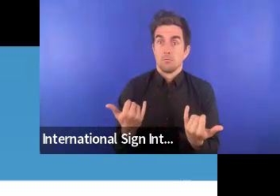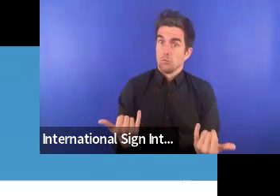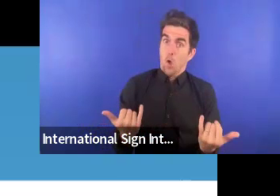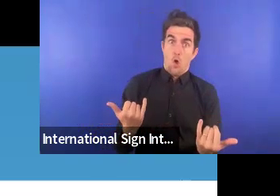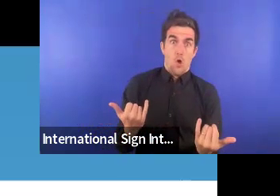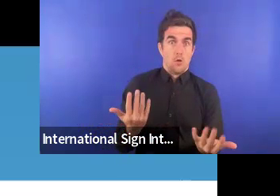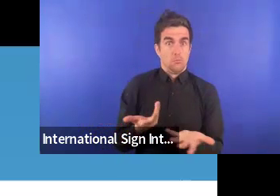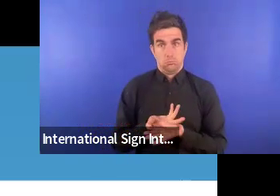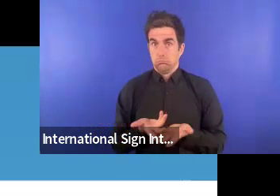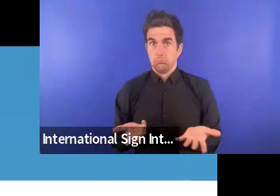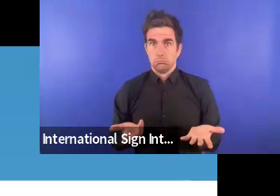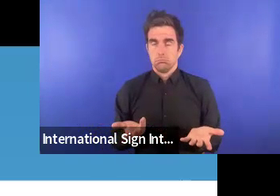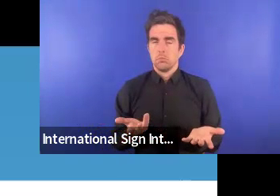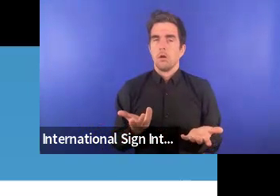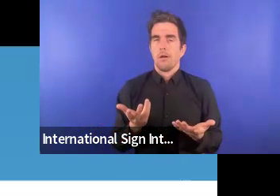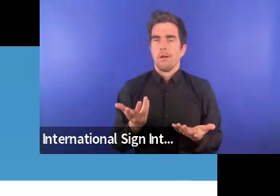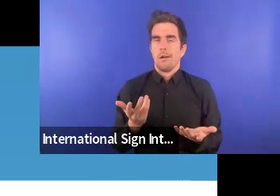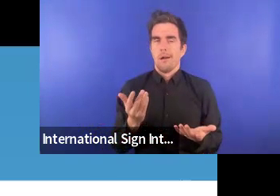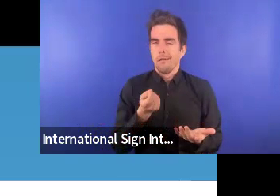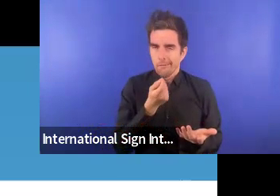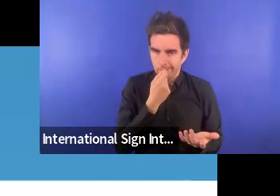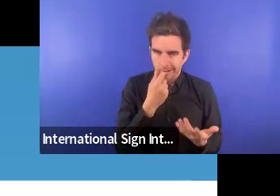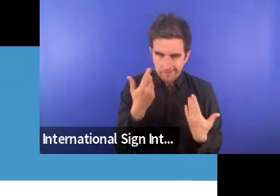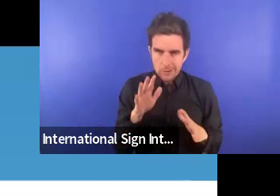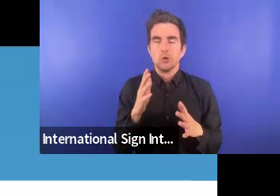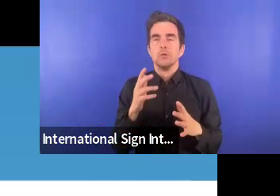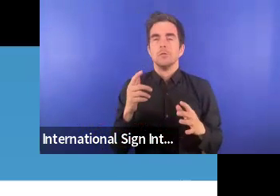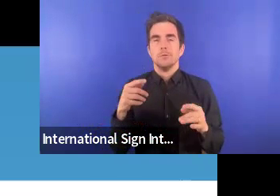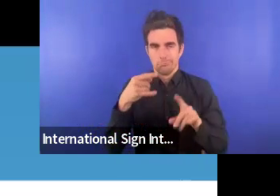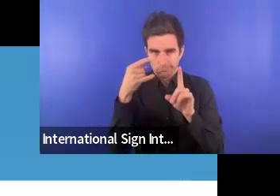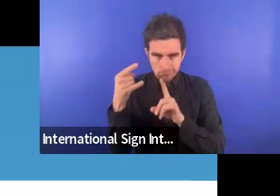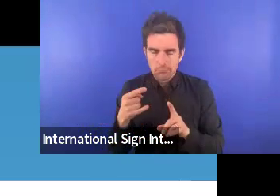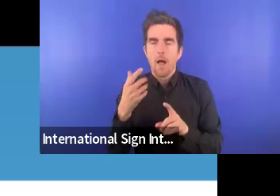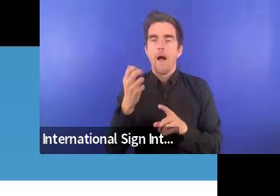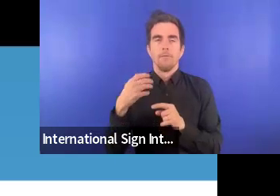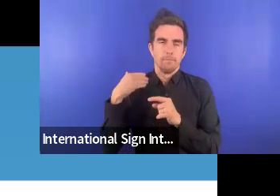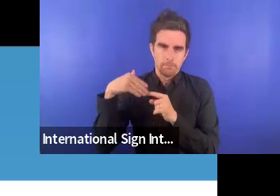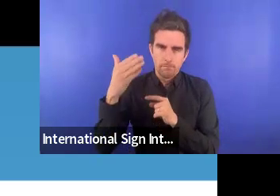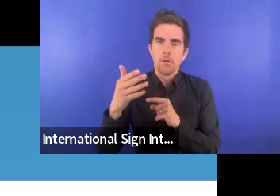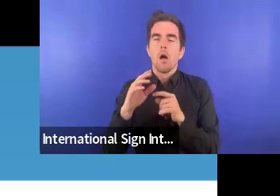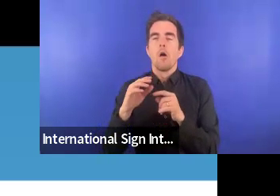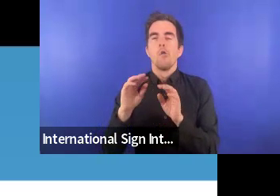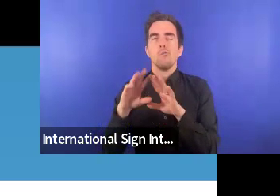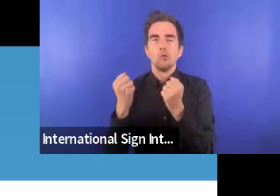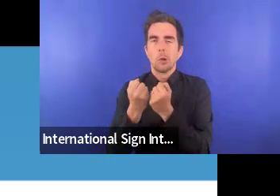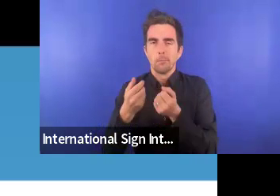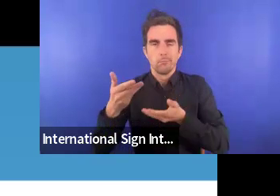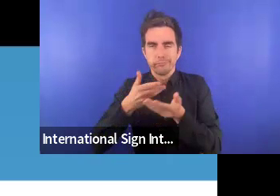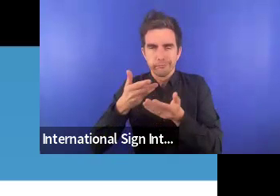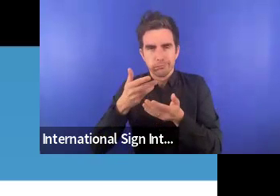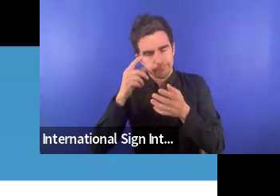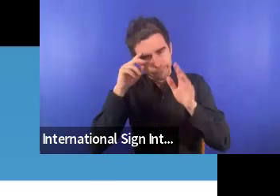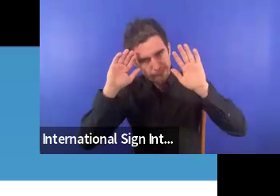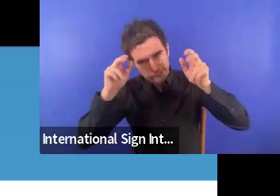workshop dedicated to youth advocates, specifically on the advocacy letter template and writing